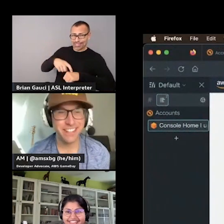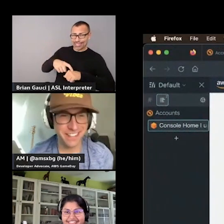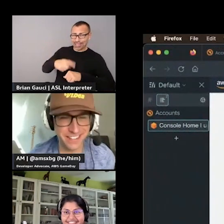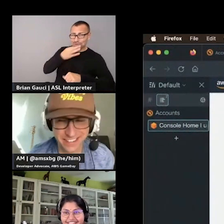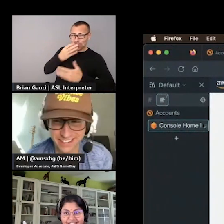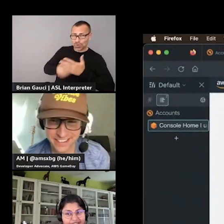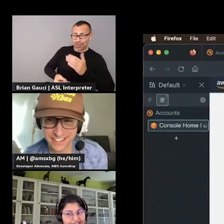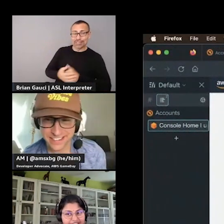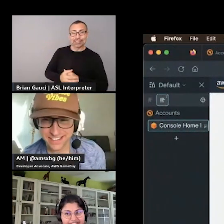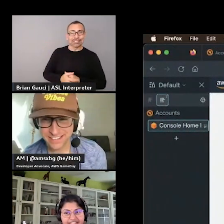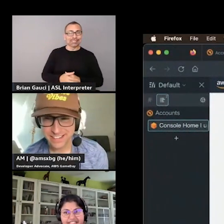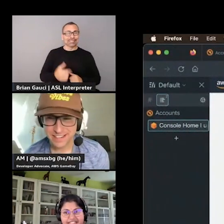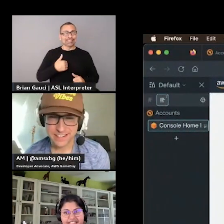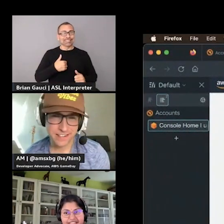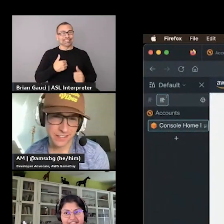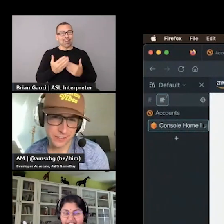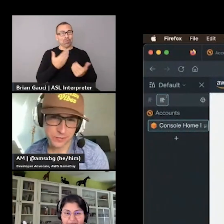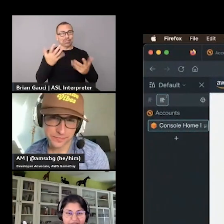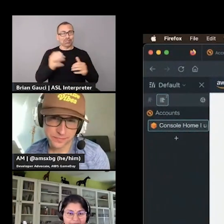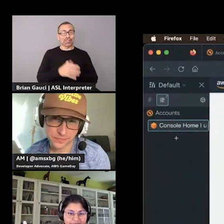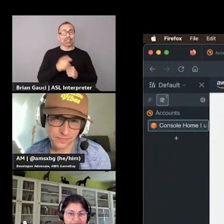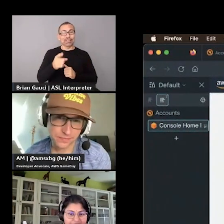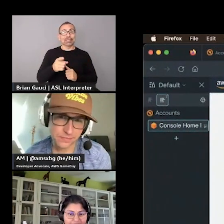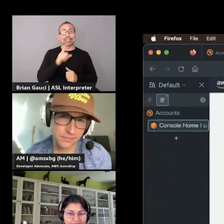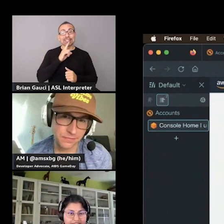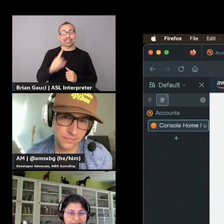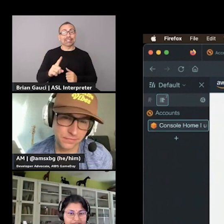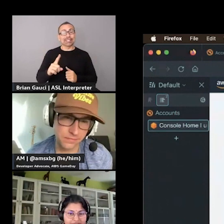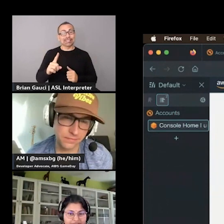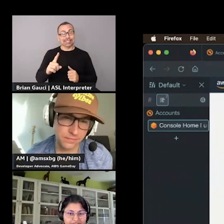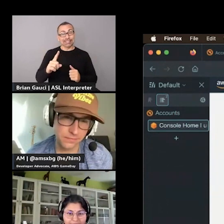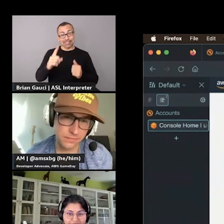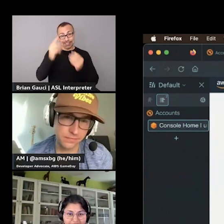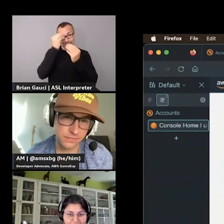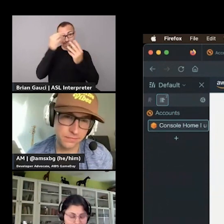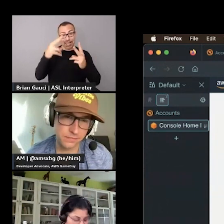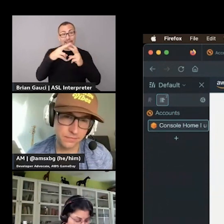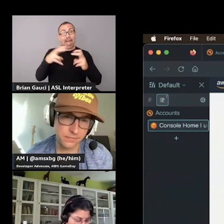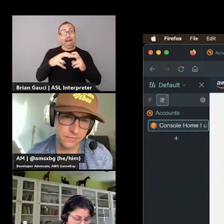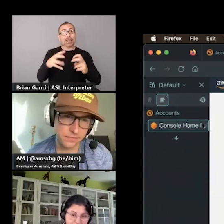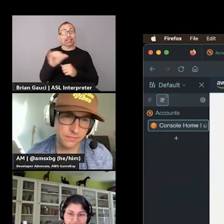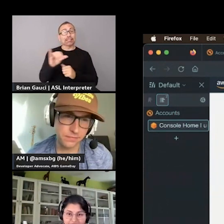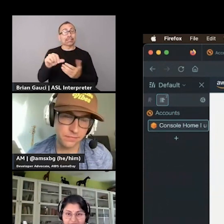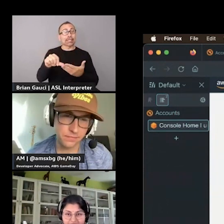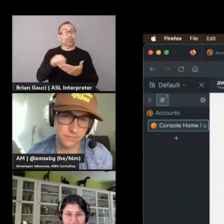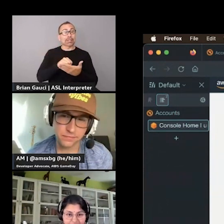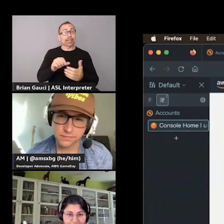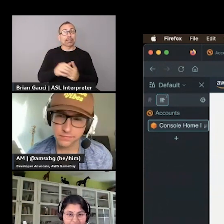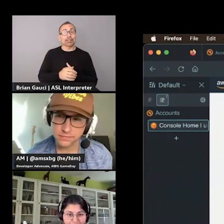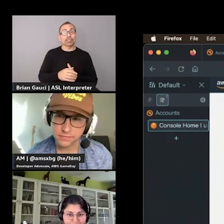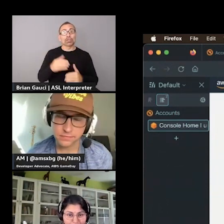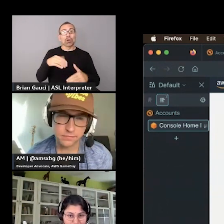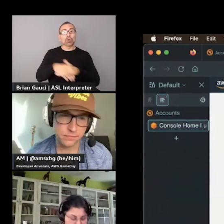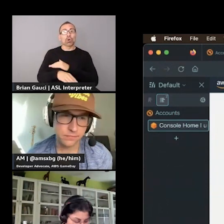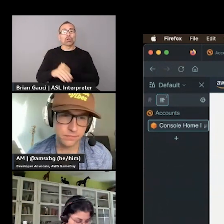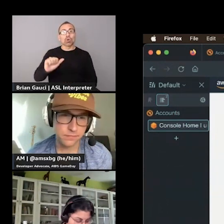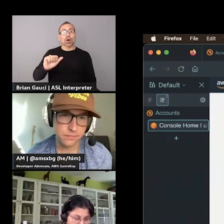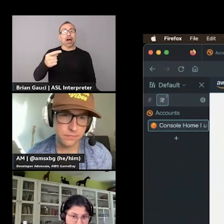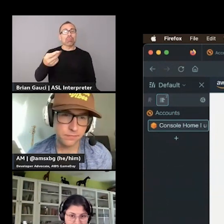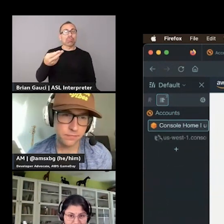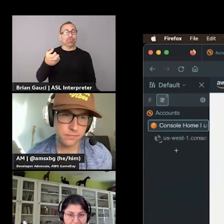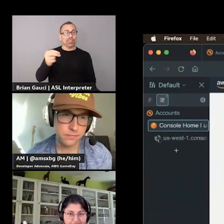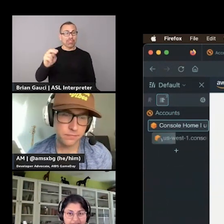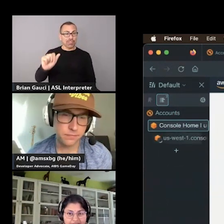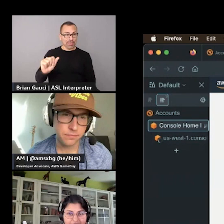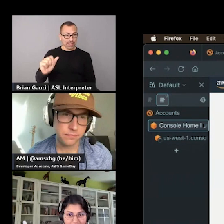yeah. Here's the data analyst, same account. So let's jump into the Athena. I'm going to use Athena to